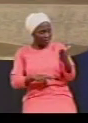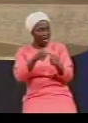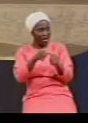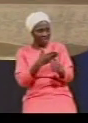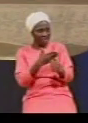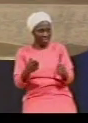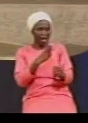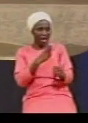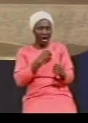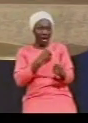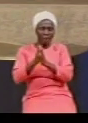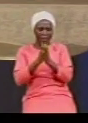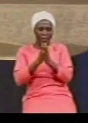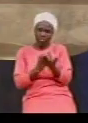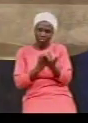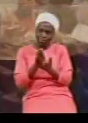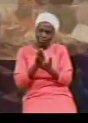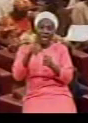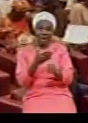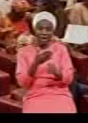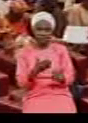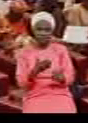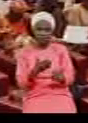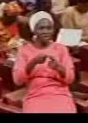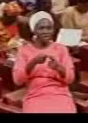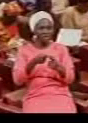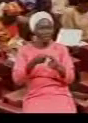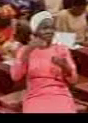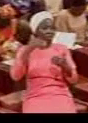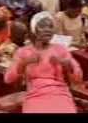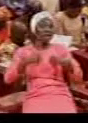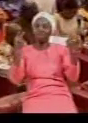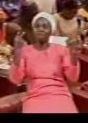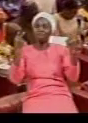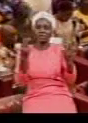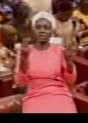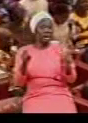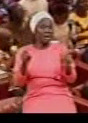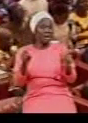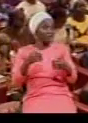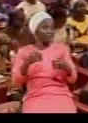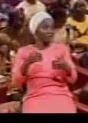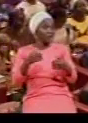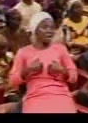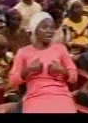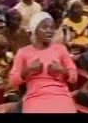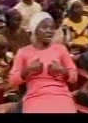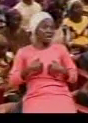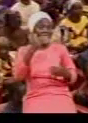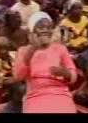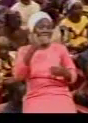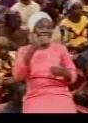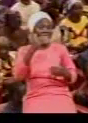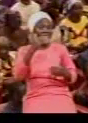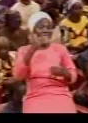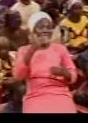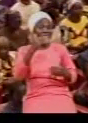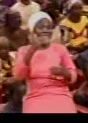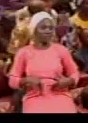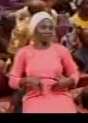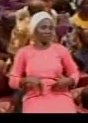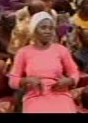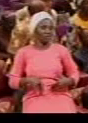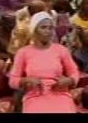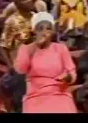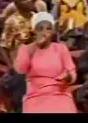everything, you're going to have victory like you never had in your life. If you believe the word of God, it will never leave